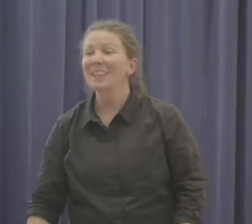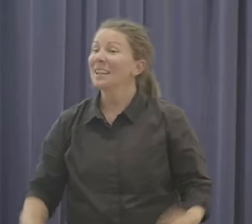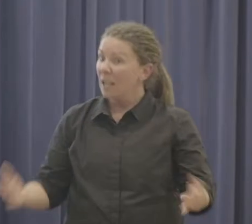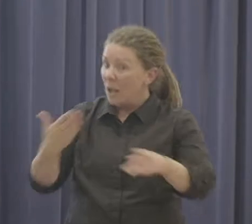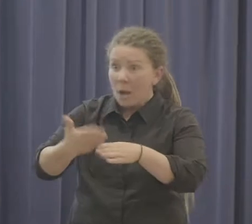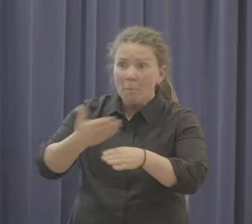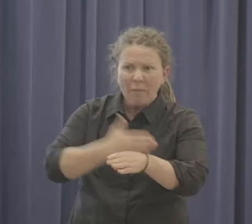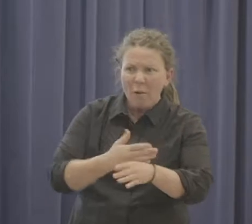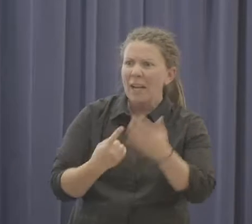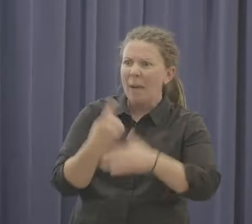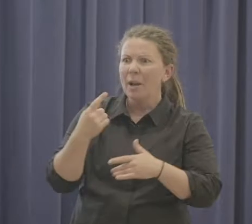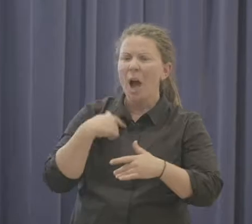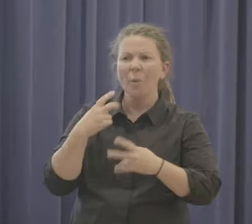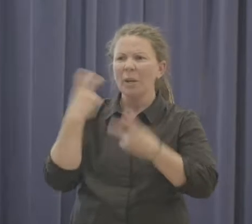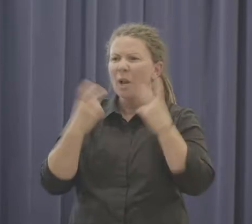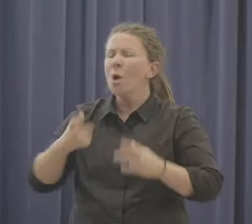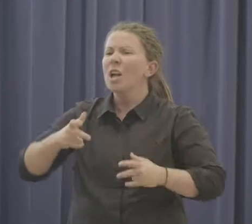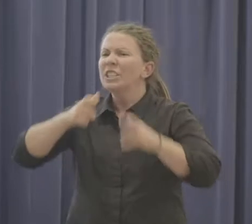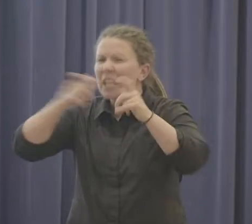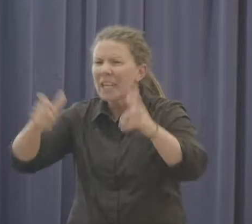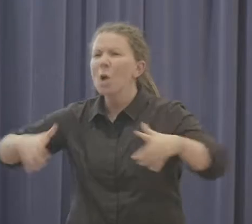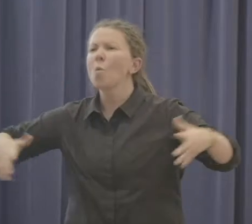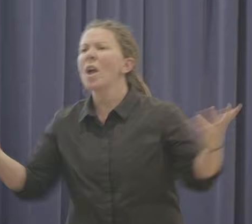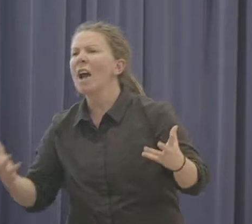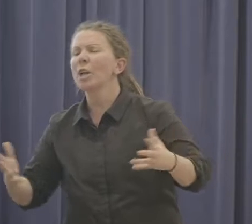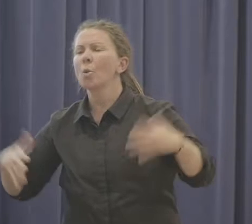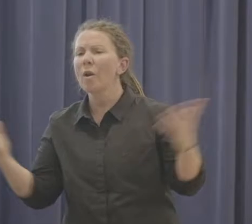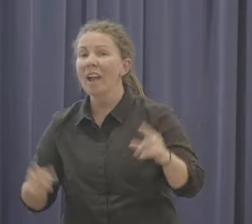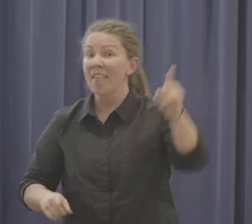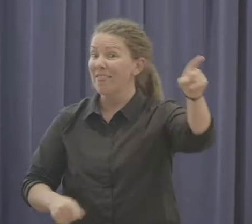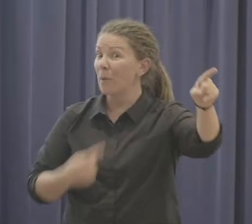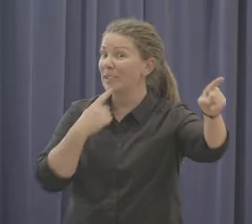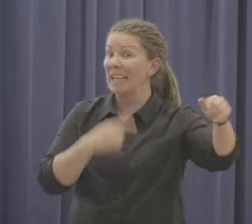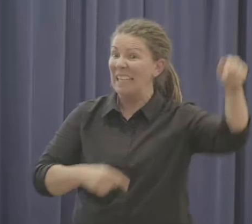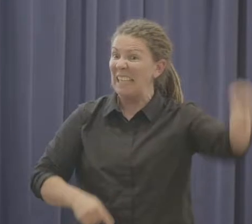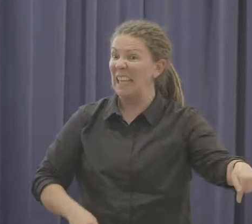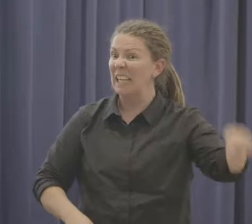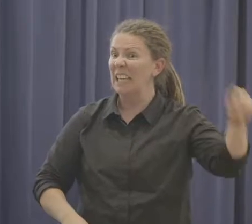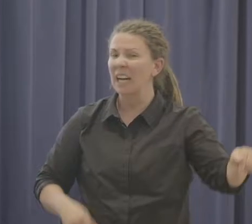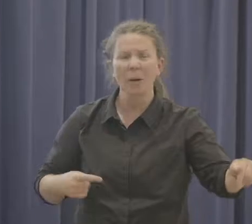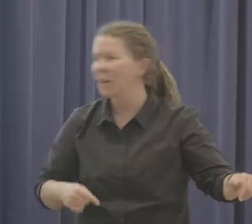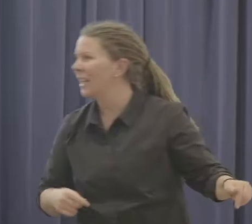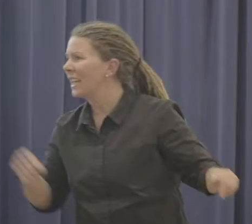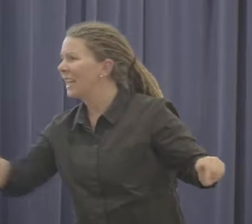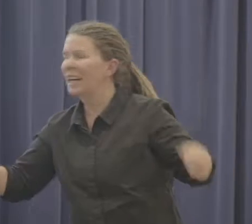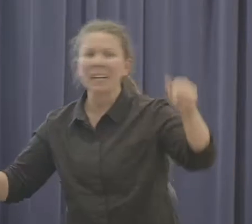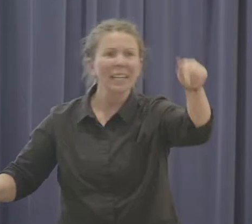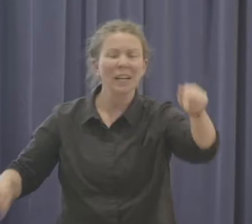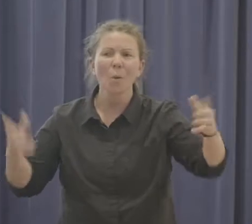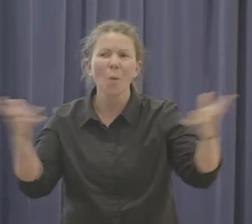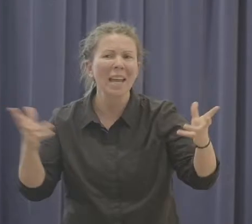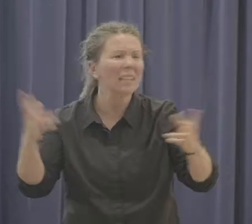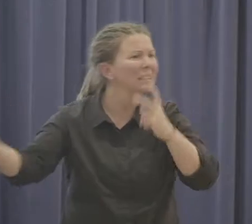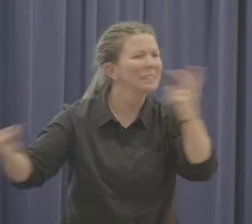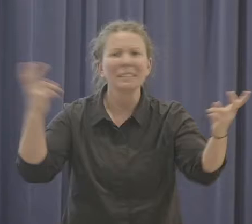happened, I would be looking for my mum and dad shouting, "Where are you?" and they would say, "Here," but I wouldn't know where the sound was coming from and